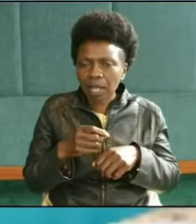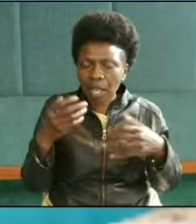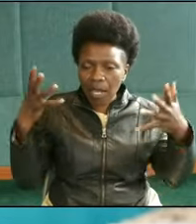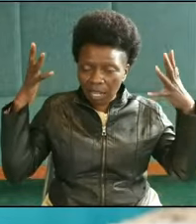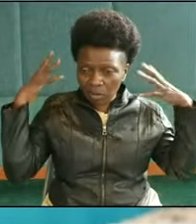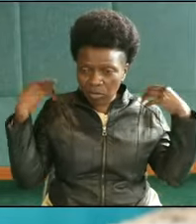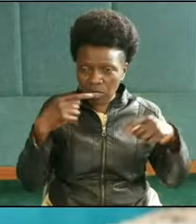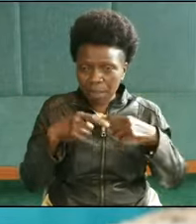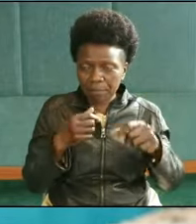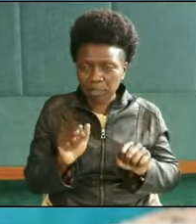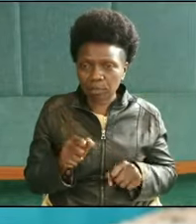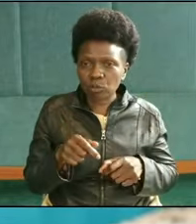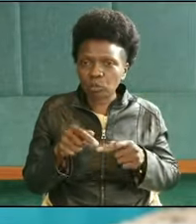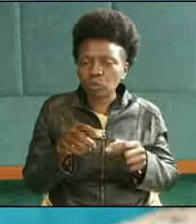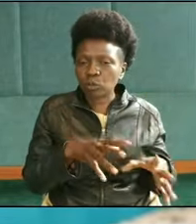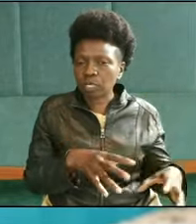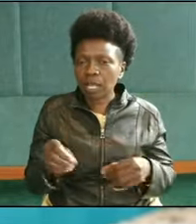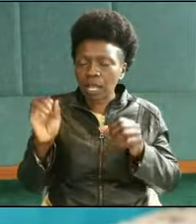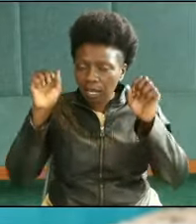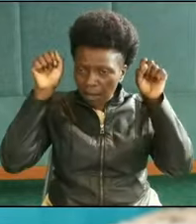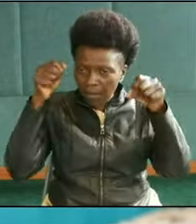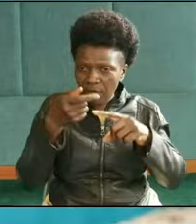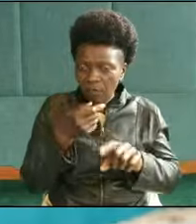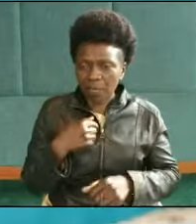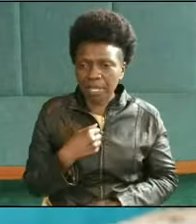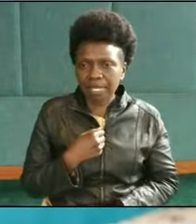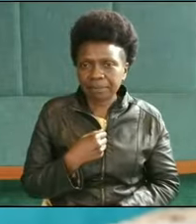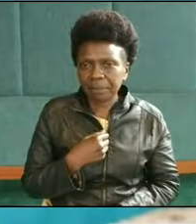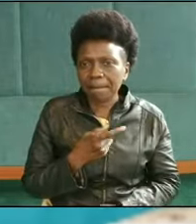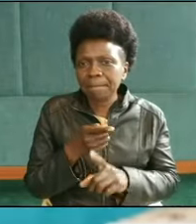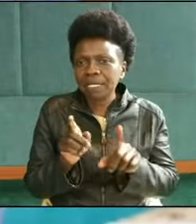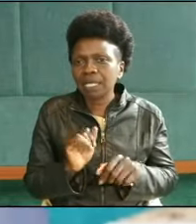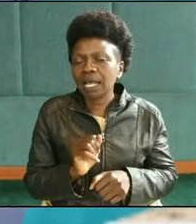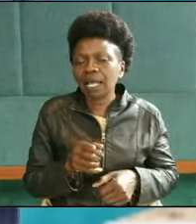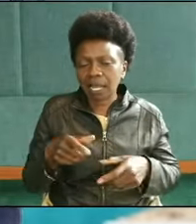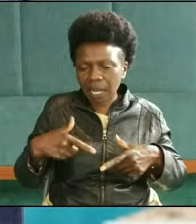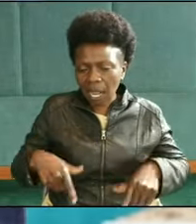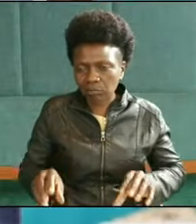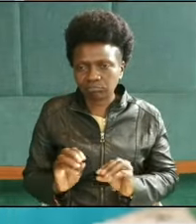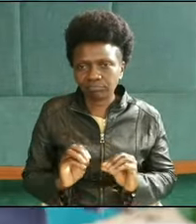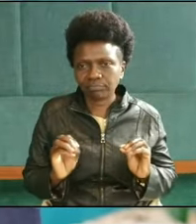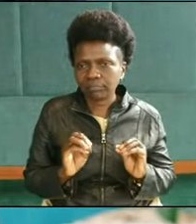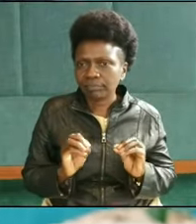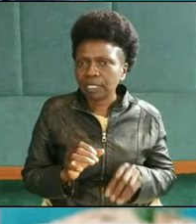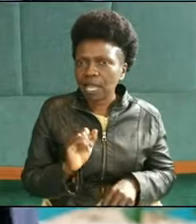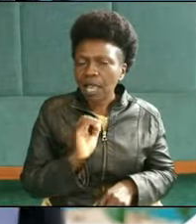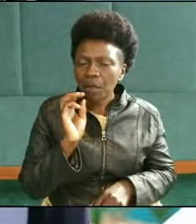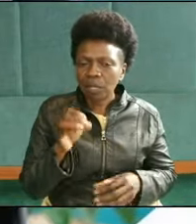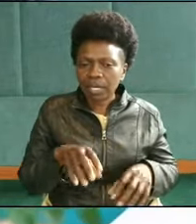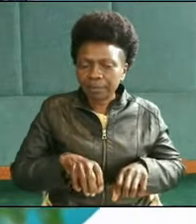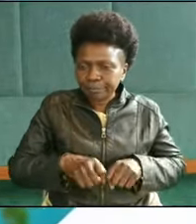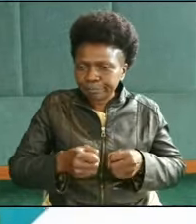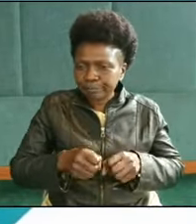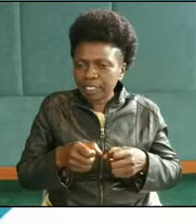would come to take a lamb from me. But I would not allow it. I would